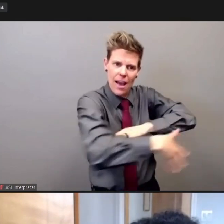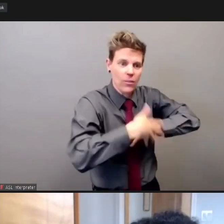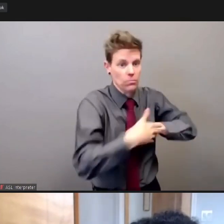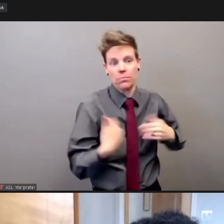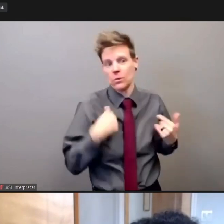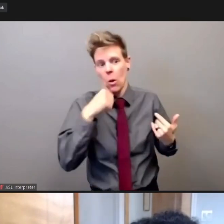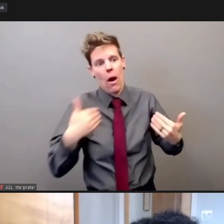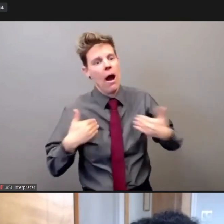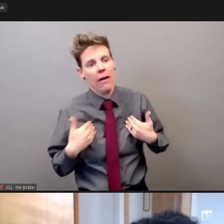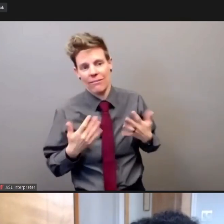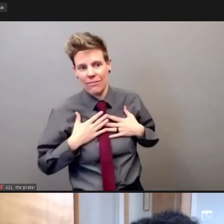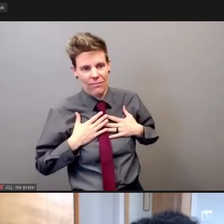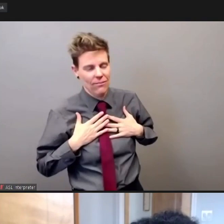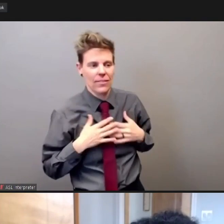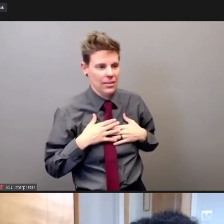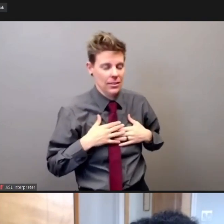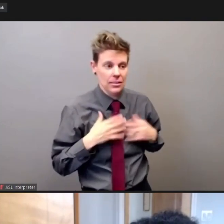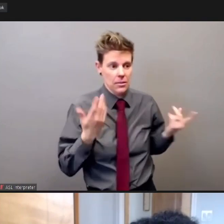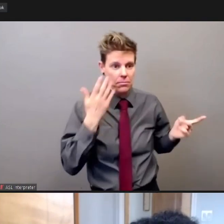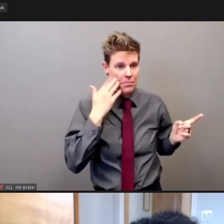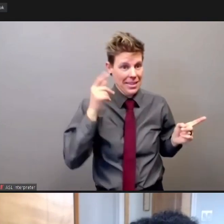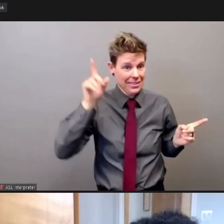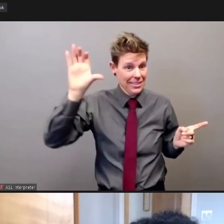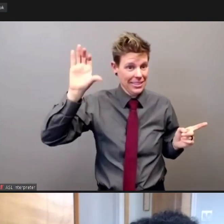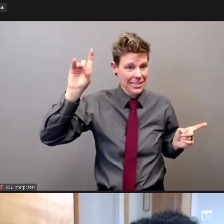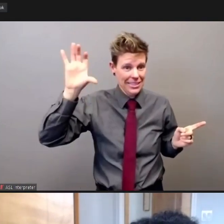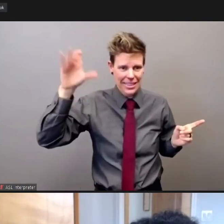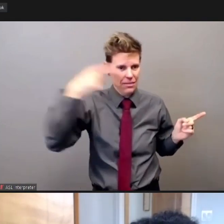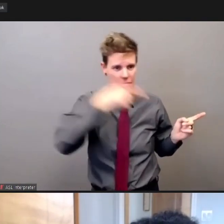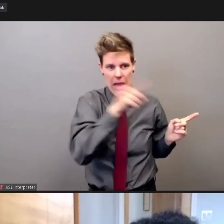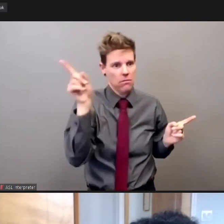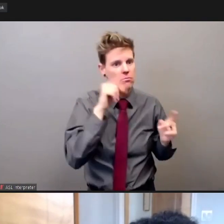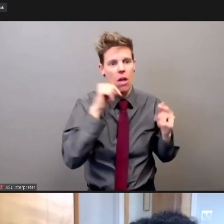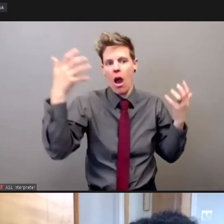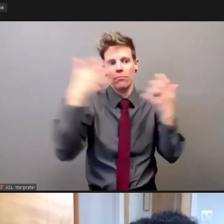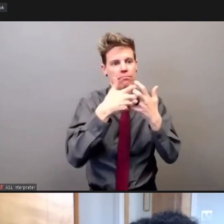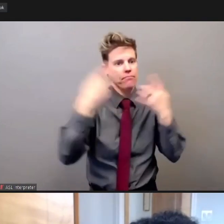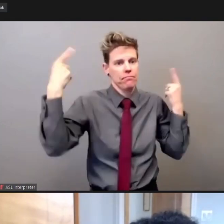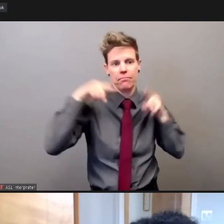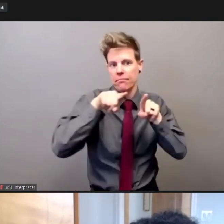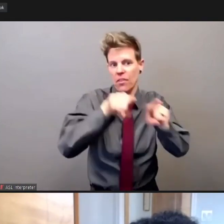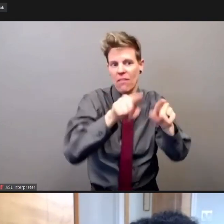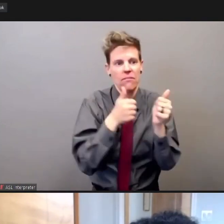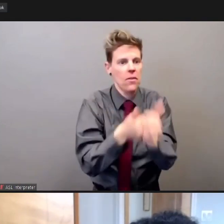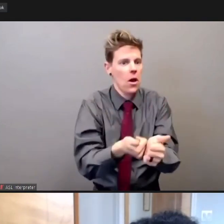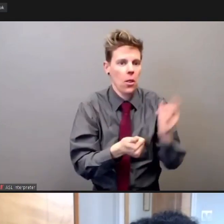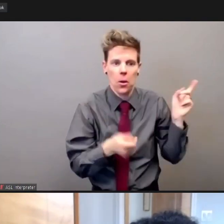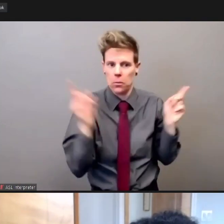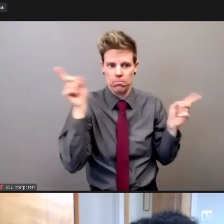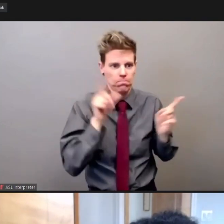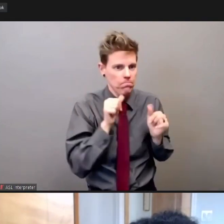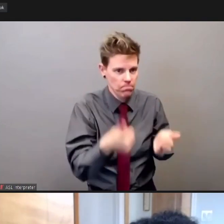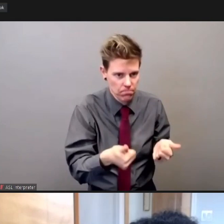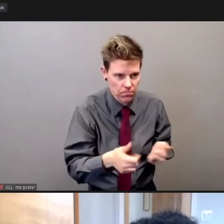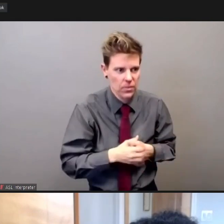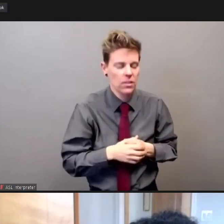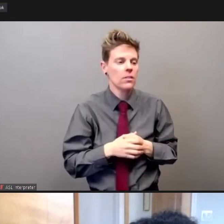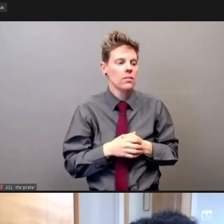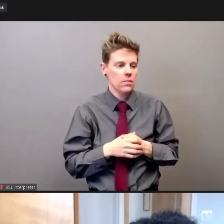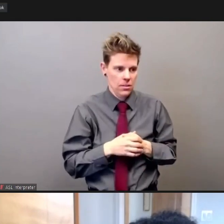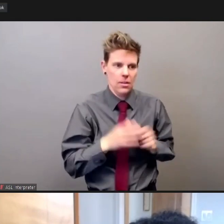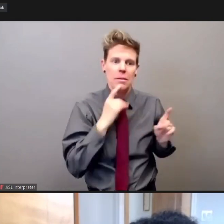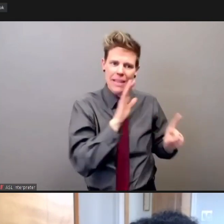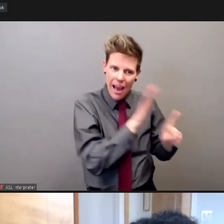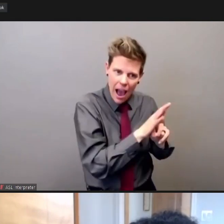the CDC, although they did healthcare workers and seniors and first responders. But it's